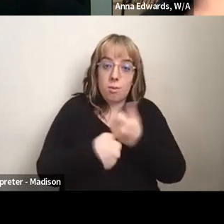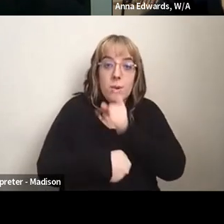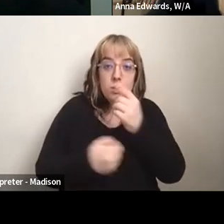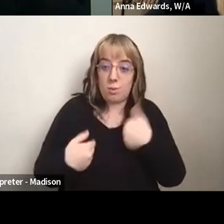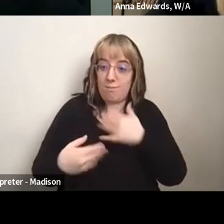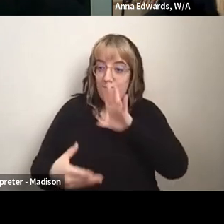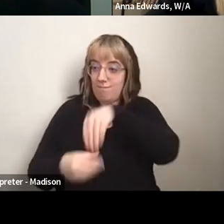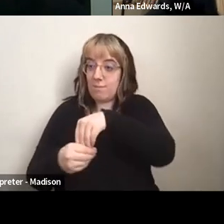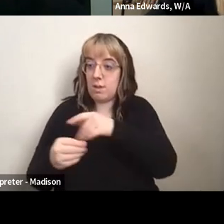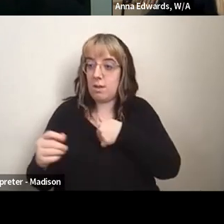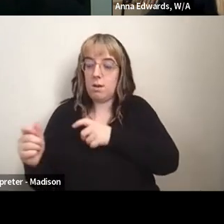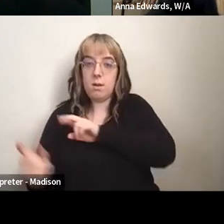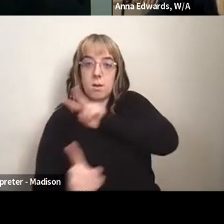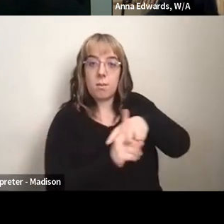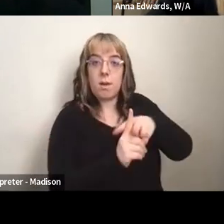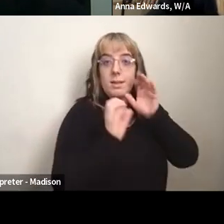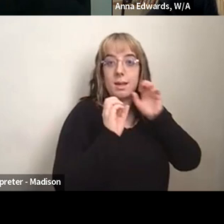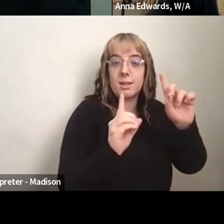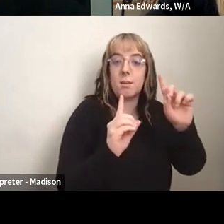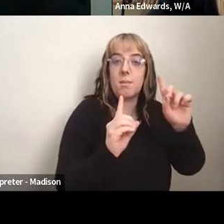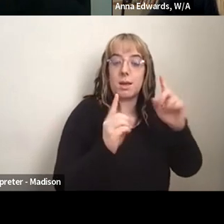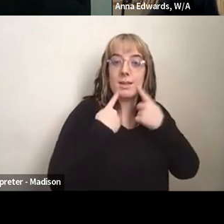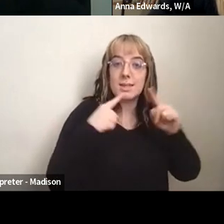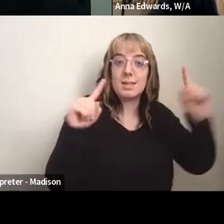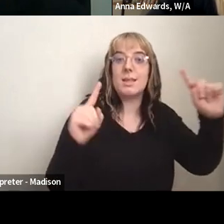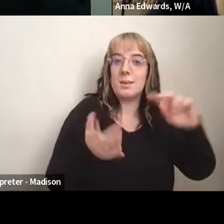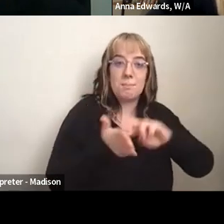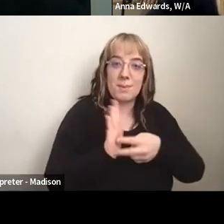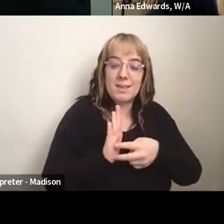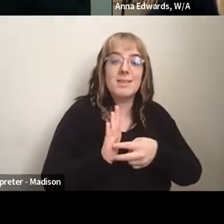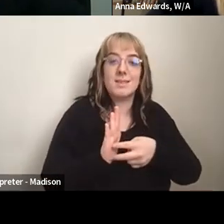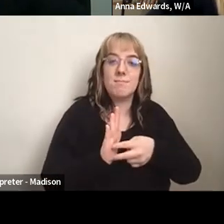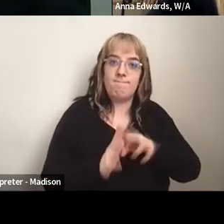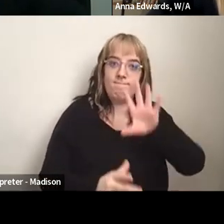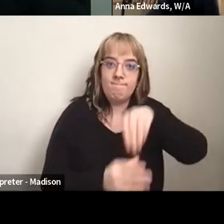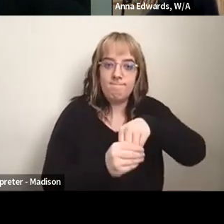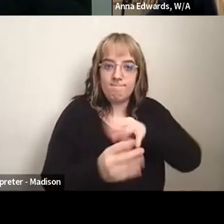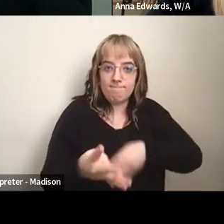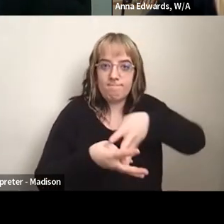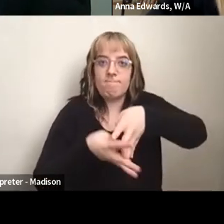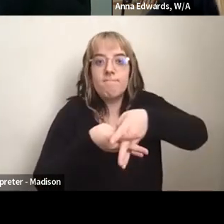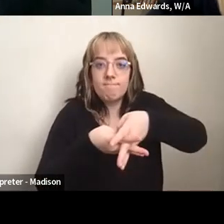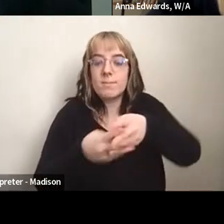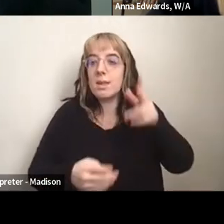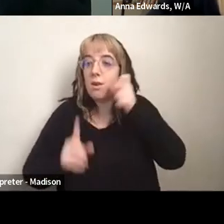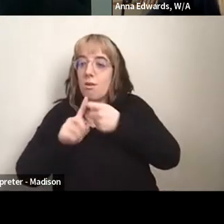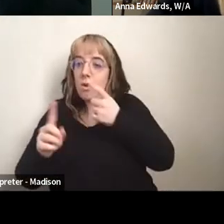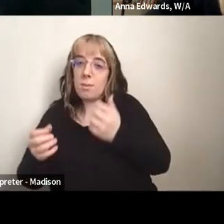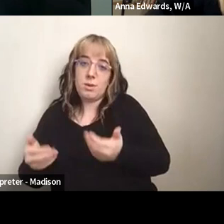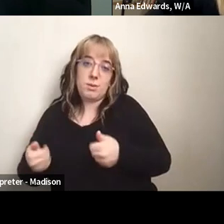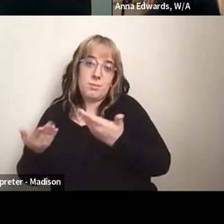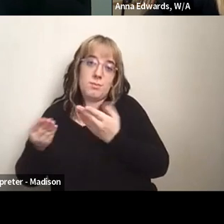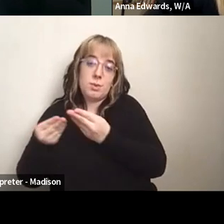engagement translates into academic outcomes is implementation. And we hear both from solution providers and